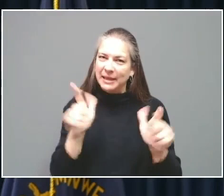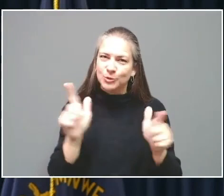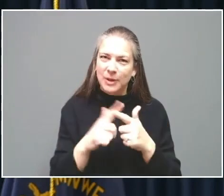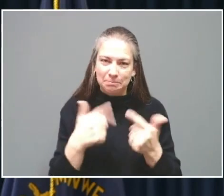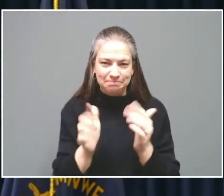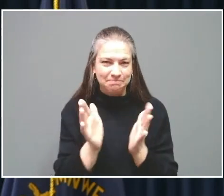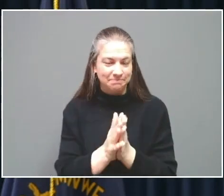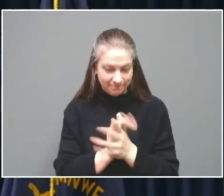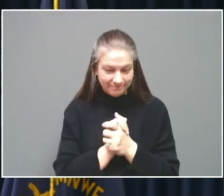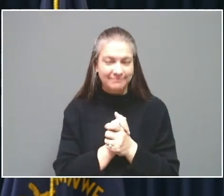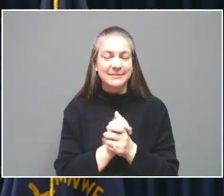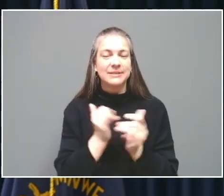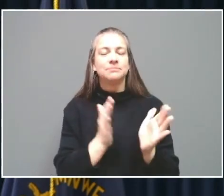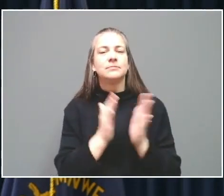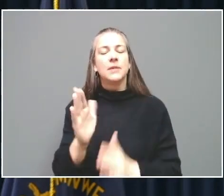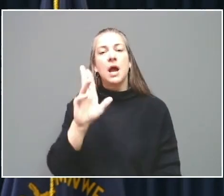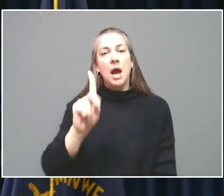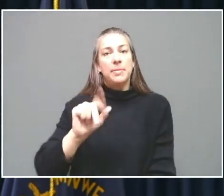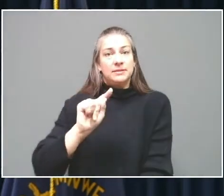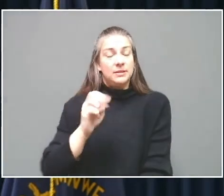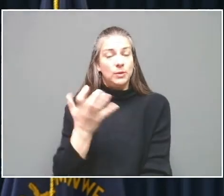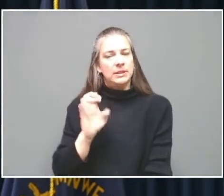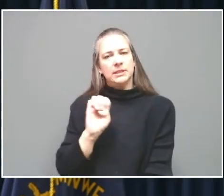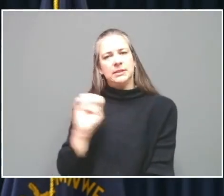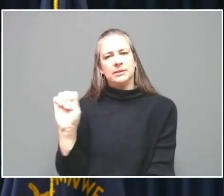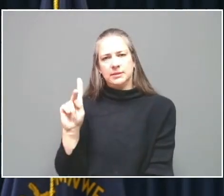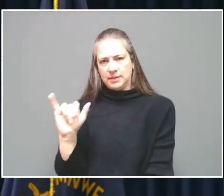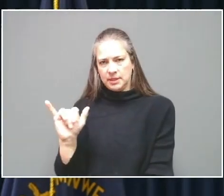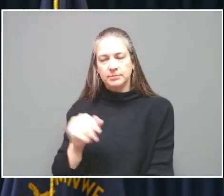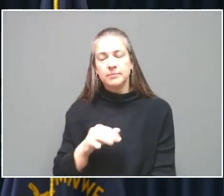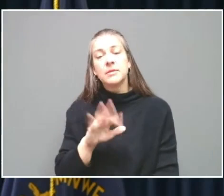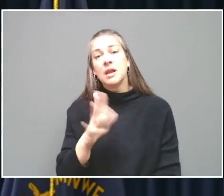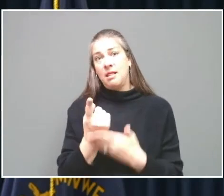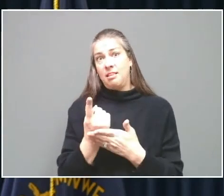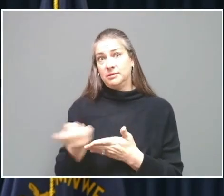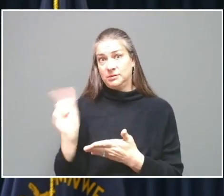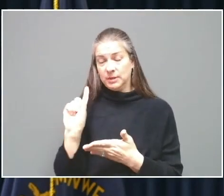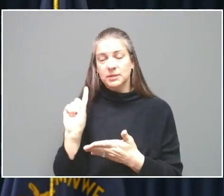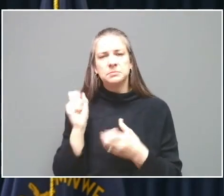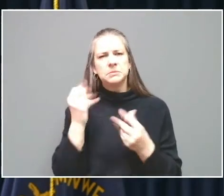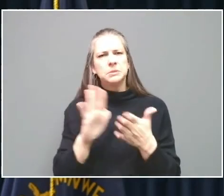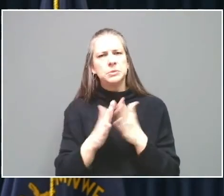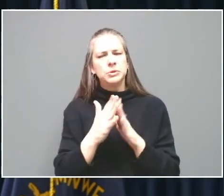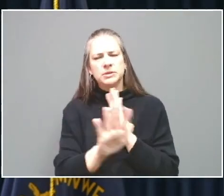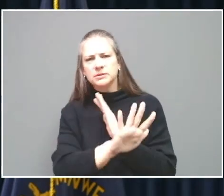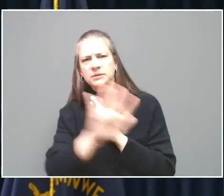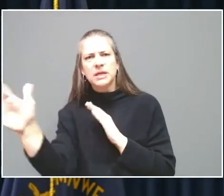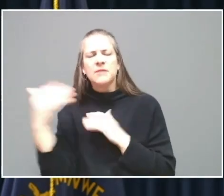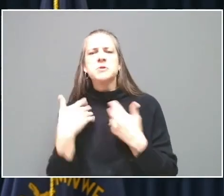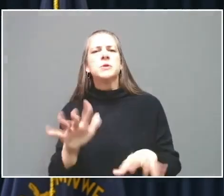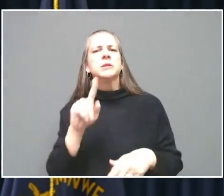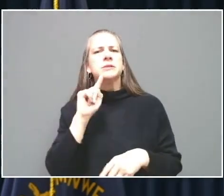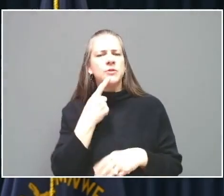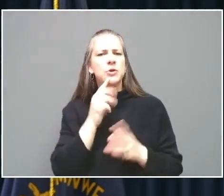Let's give an update on Eastern Kentucky. Late last week, many communities across the Commonwealth experienced a variety of severe weather events that